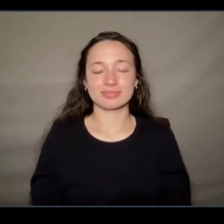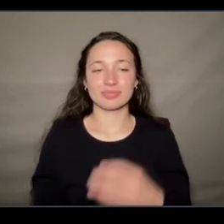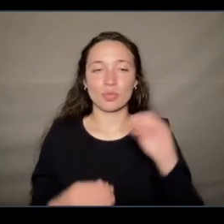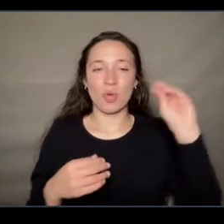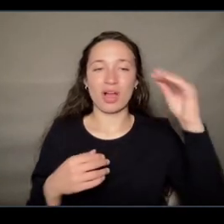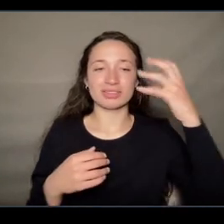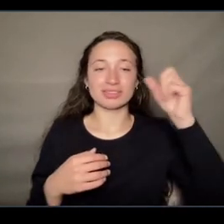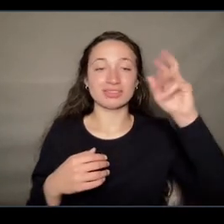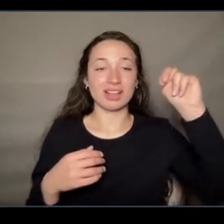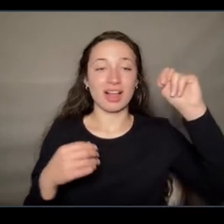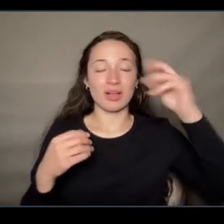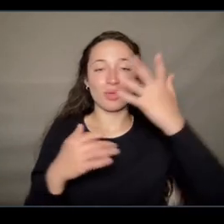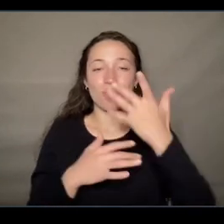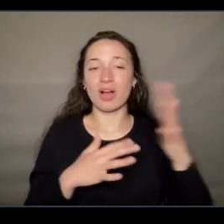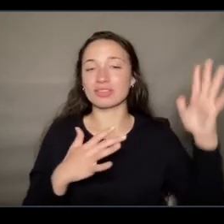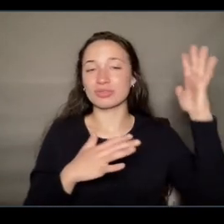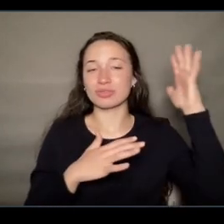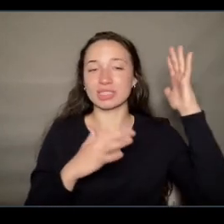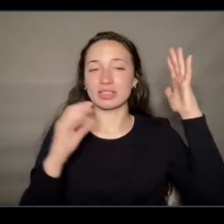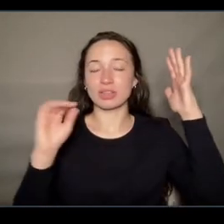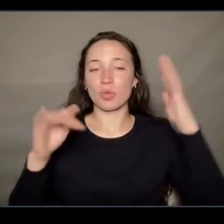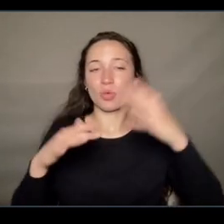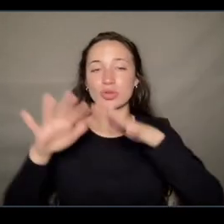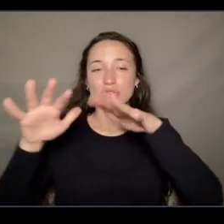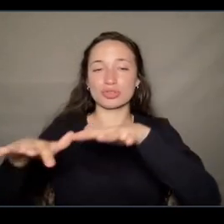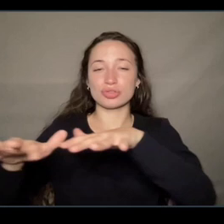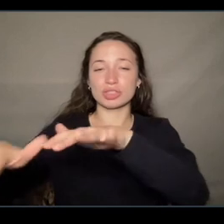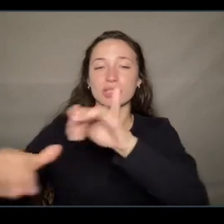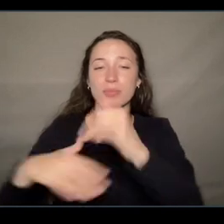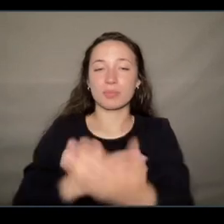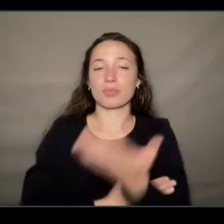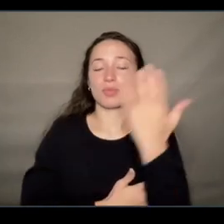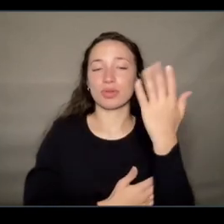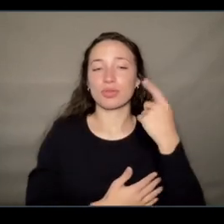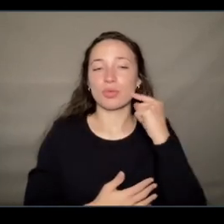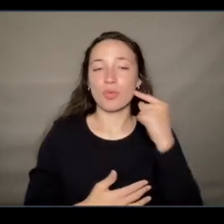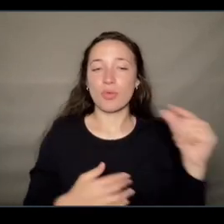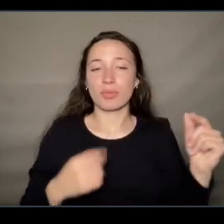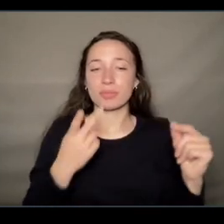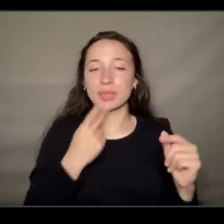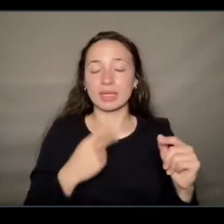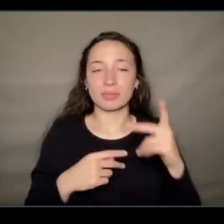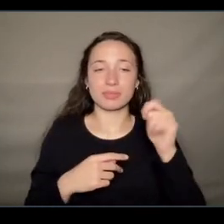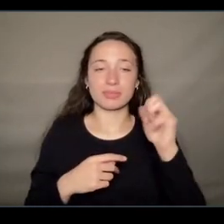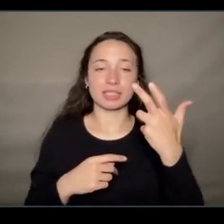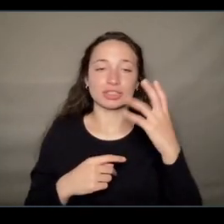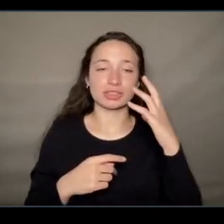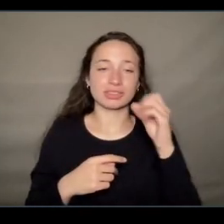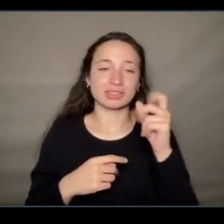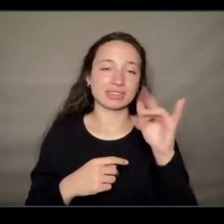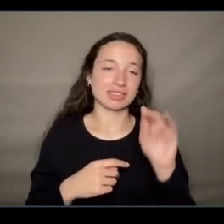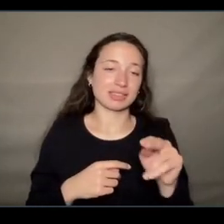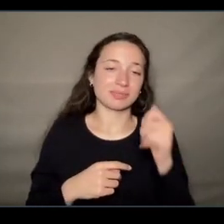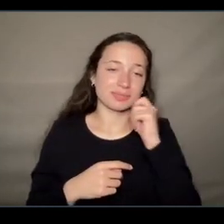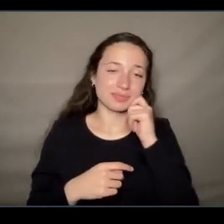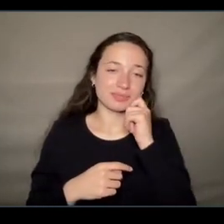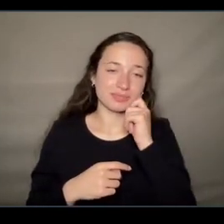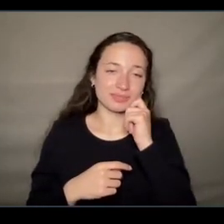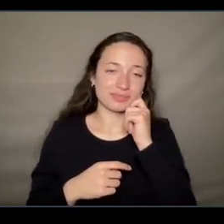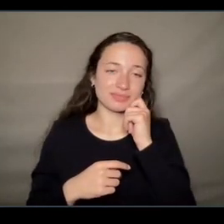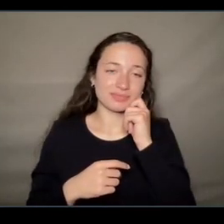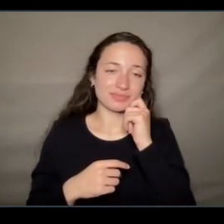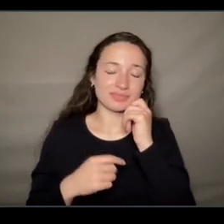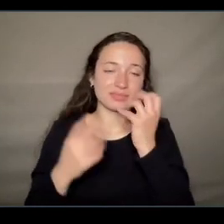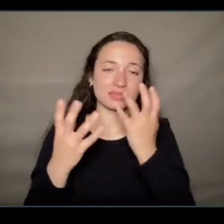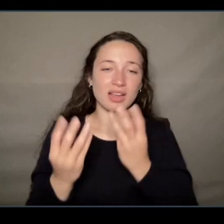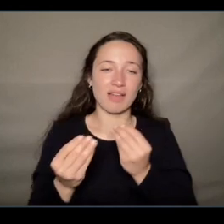Wild sun, wild trees in the orchard that morning, gold and pink peach skin,